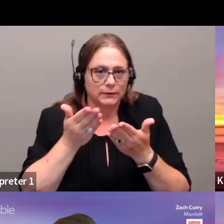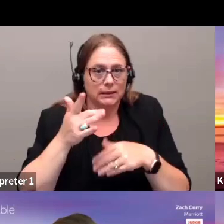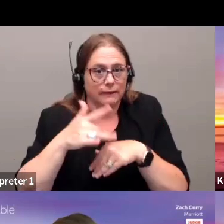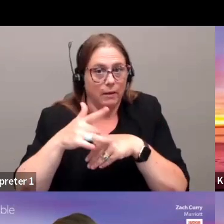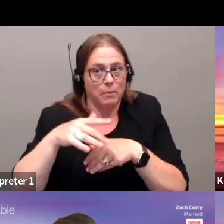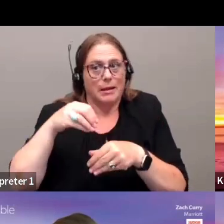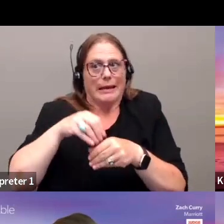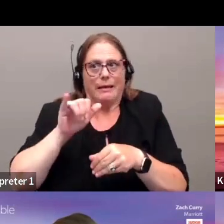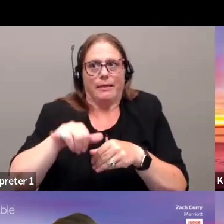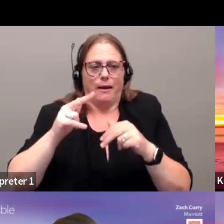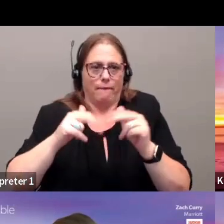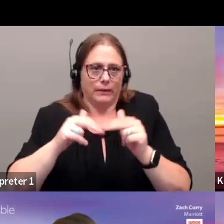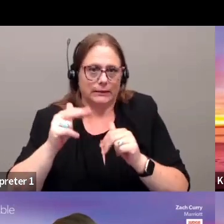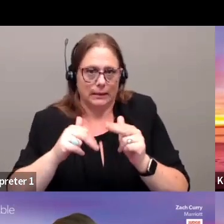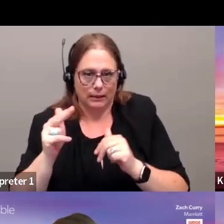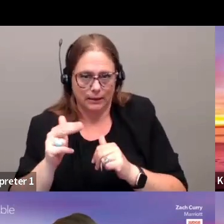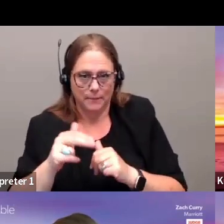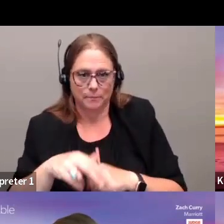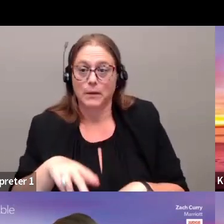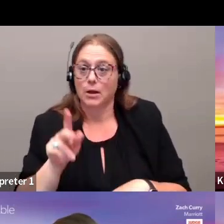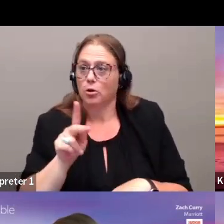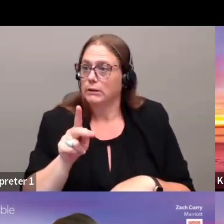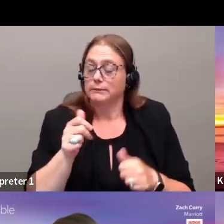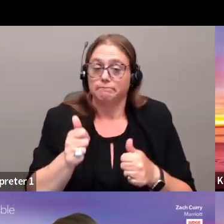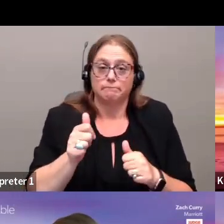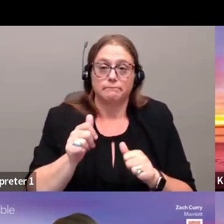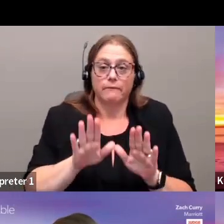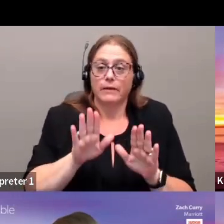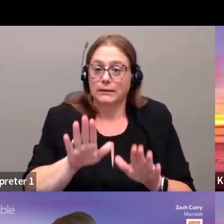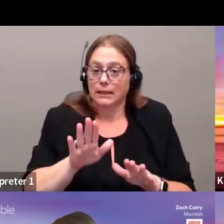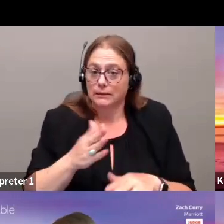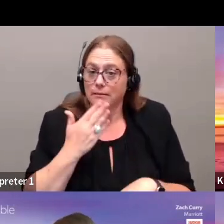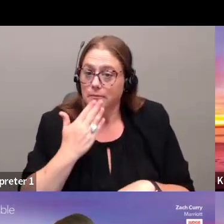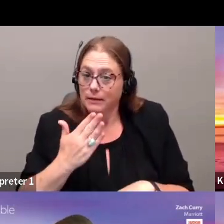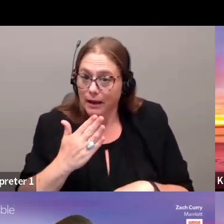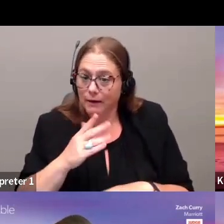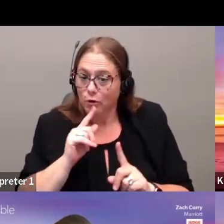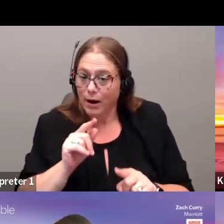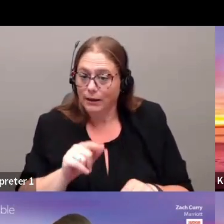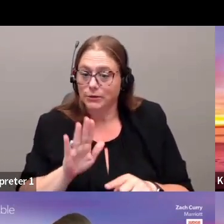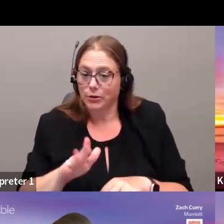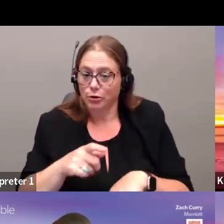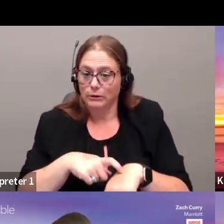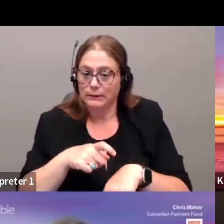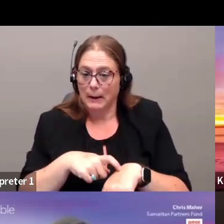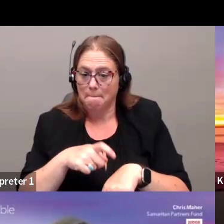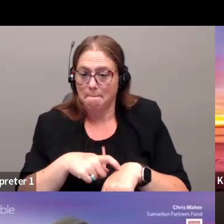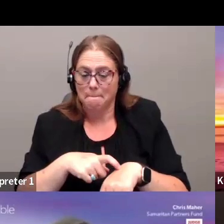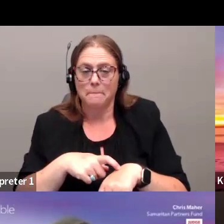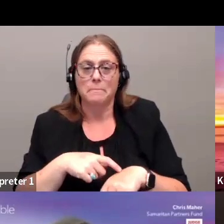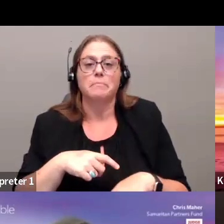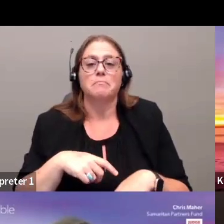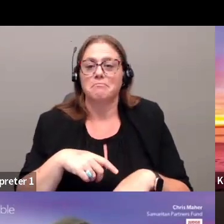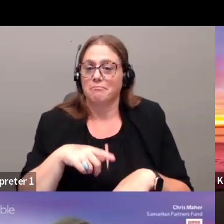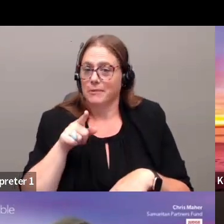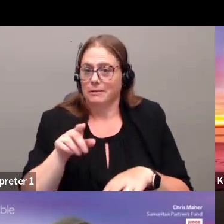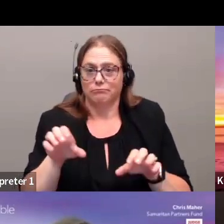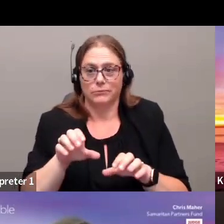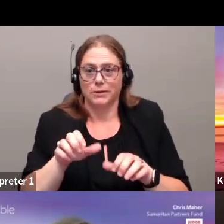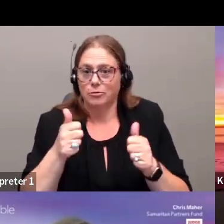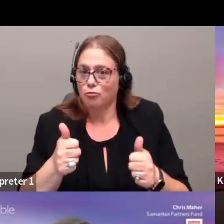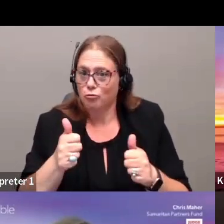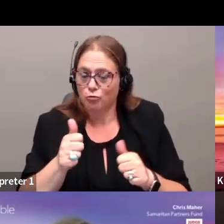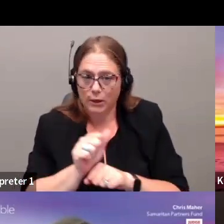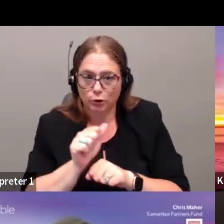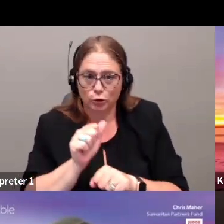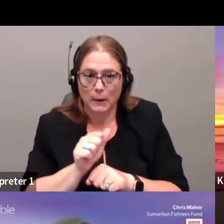Fantastic. Thank you for that answer. We are out of time. Thank you for our first presenter. You did an amazing job. I think your product is